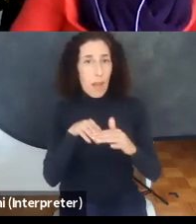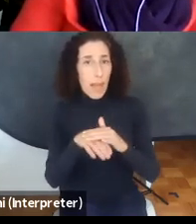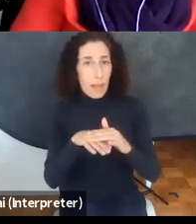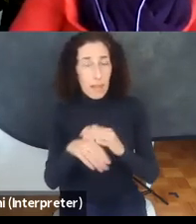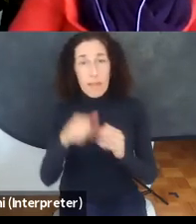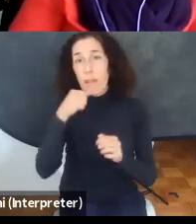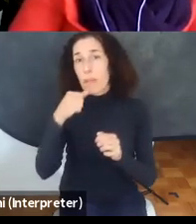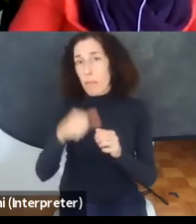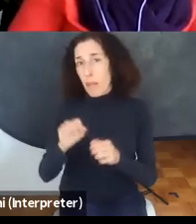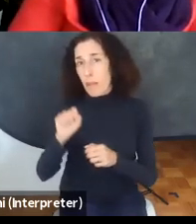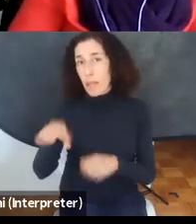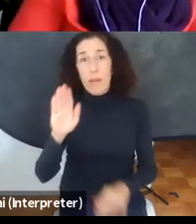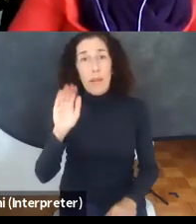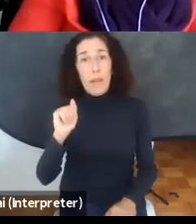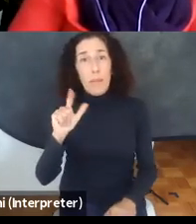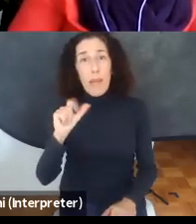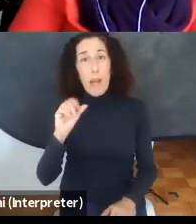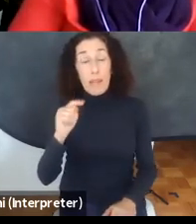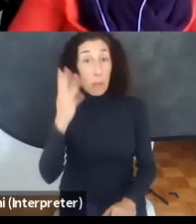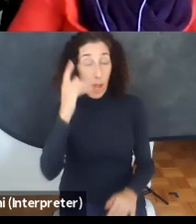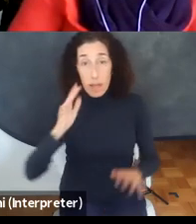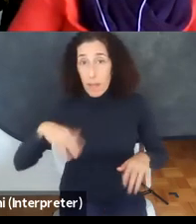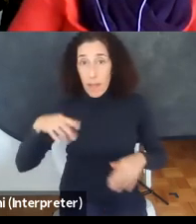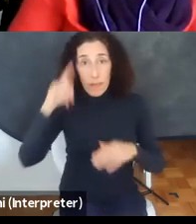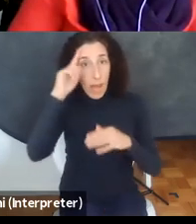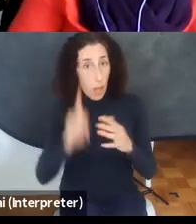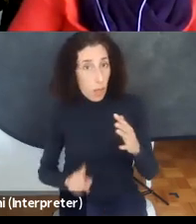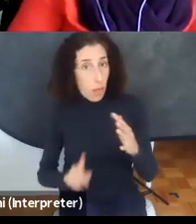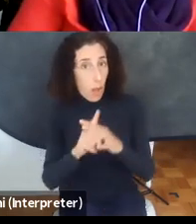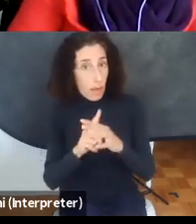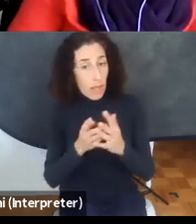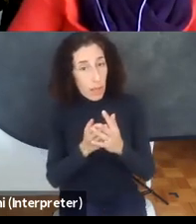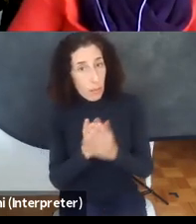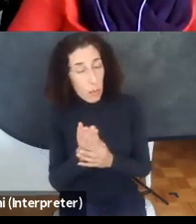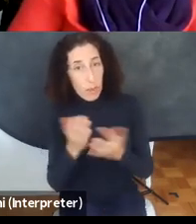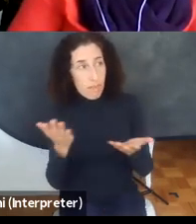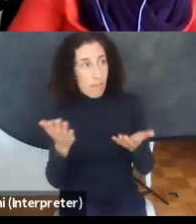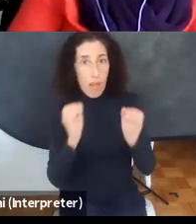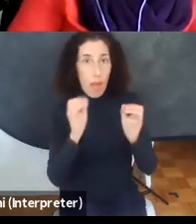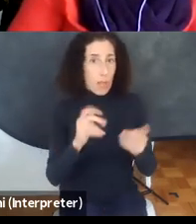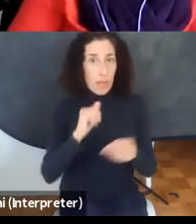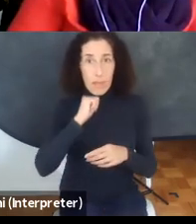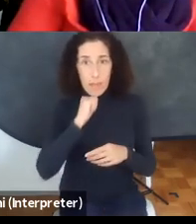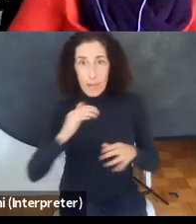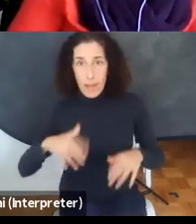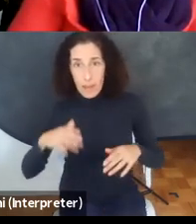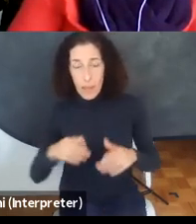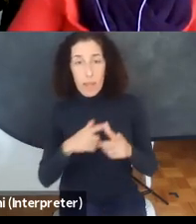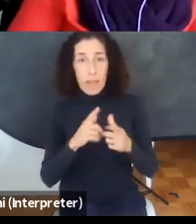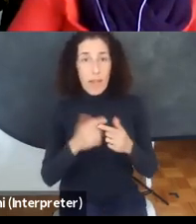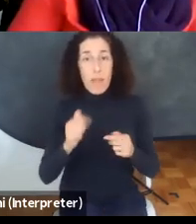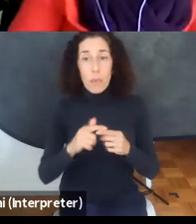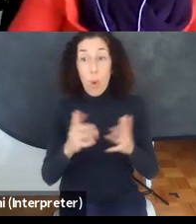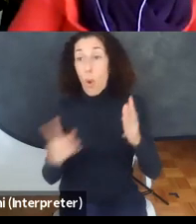ballot, because it's never been thought of, or it hasn't been thought of, or it's been an afterthought. And then they have to scramble to ensure that blind people can